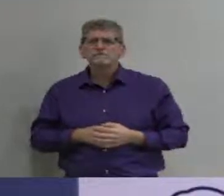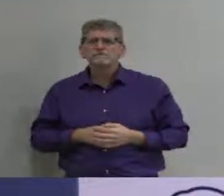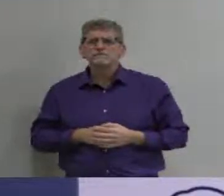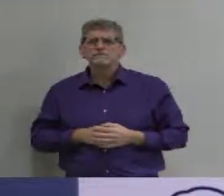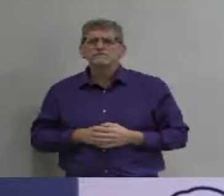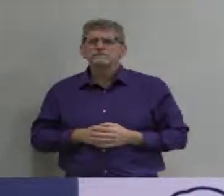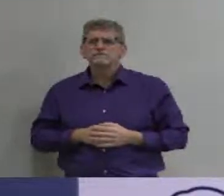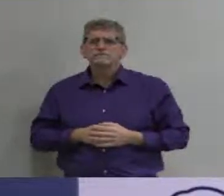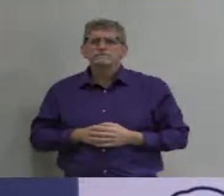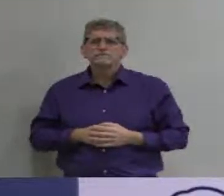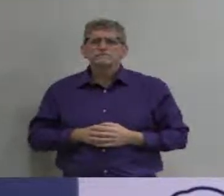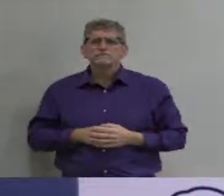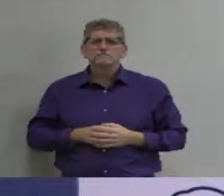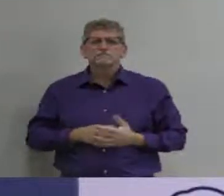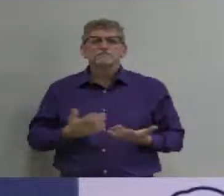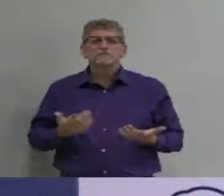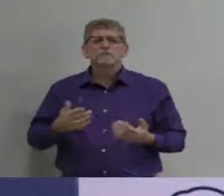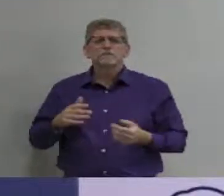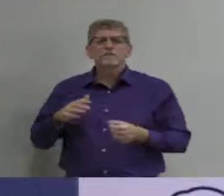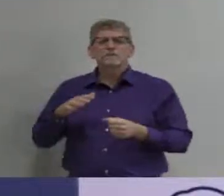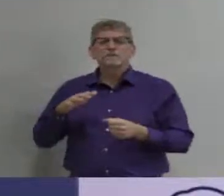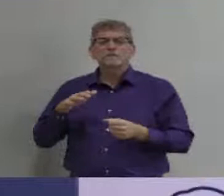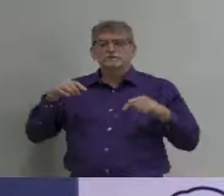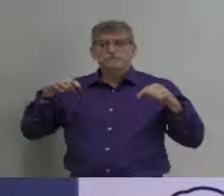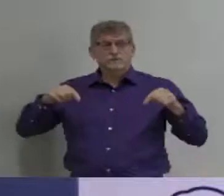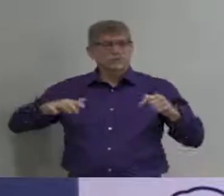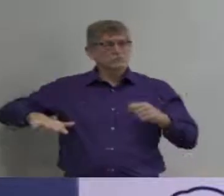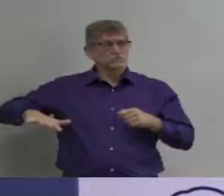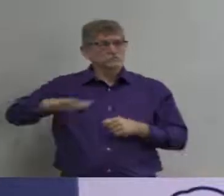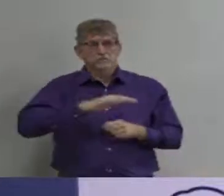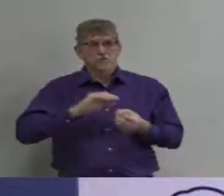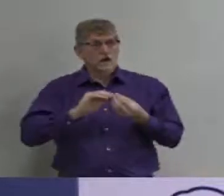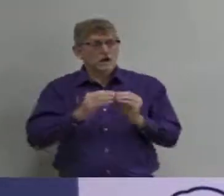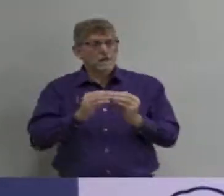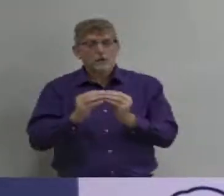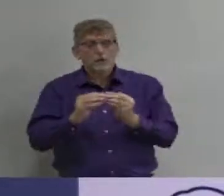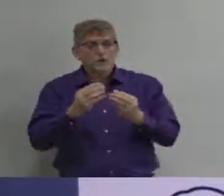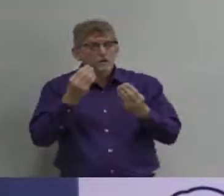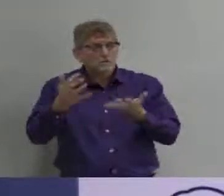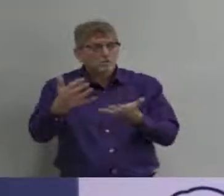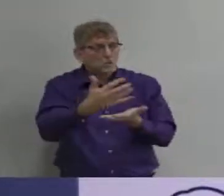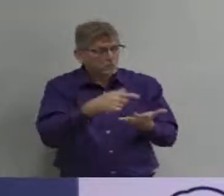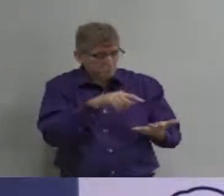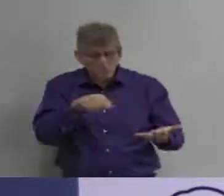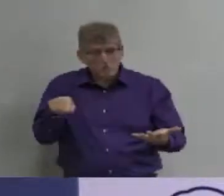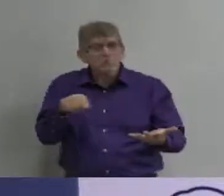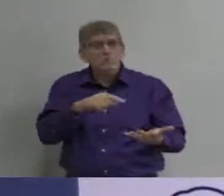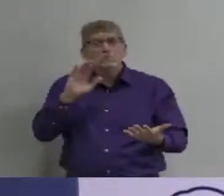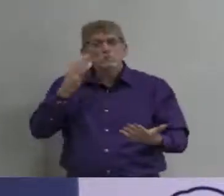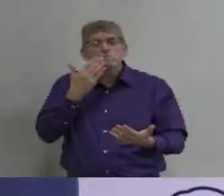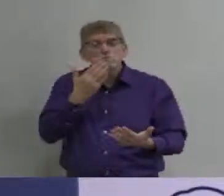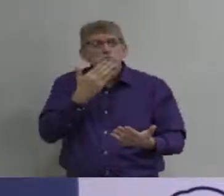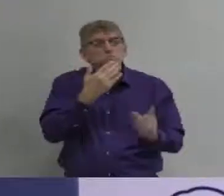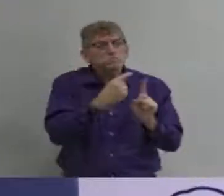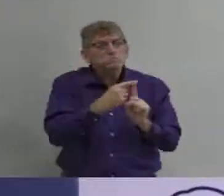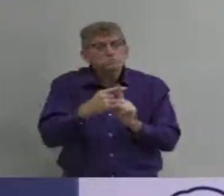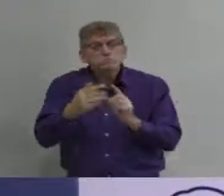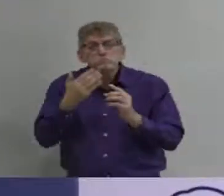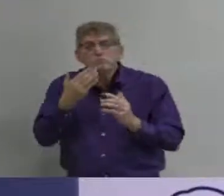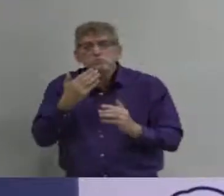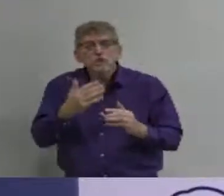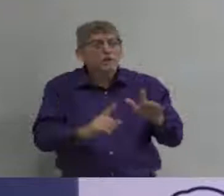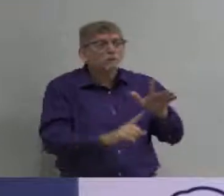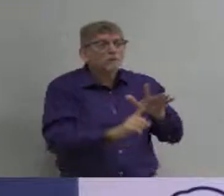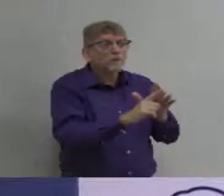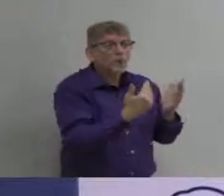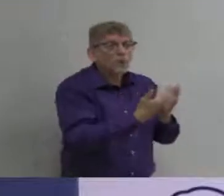Our local COVID-19 data is moving in the right direction. The number of new cases, percent positivity, hospitalizations,